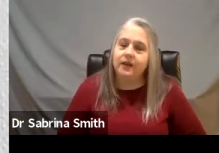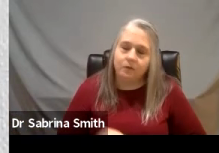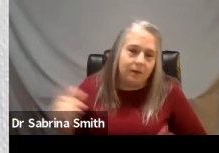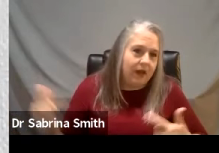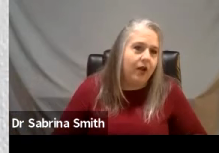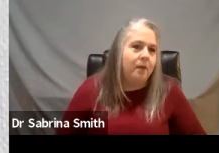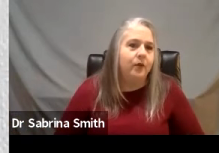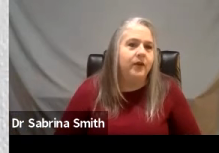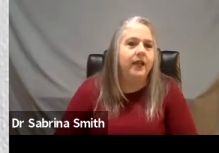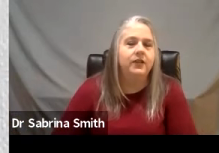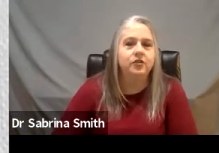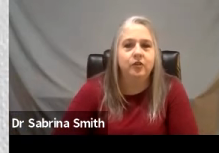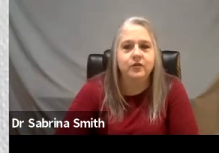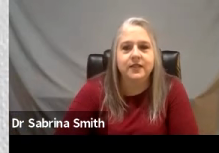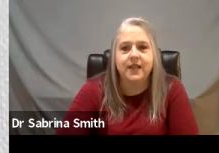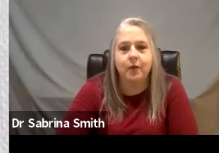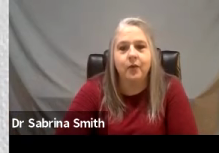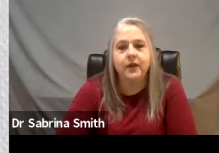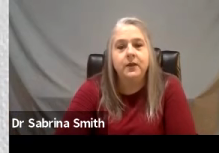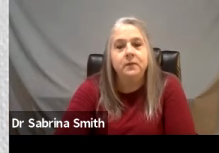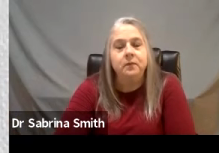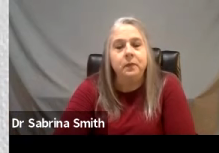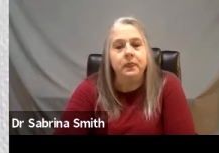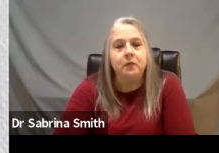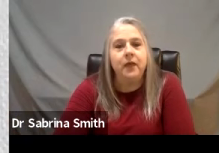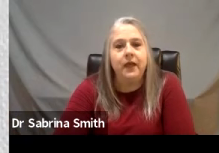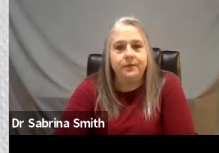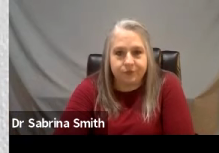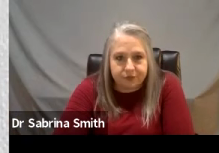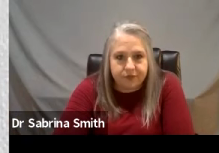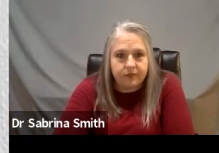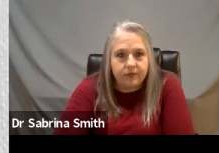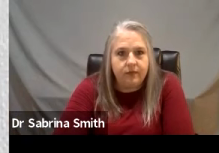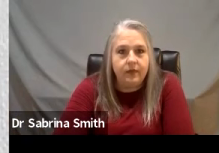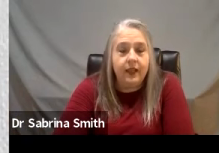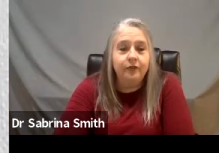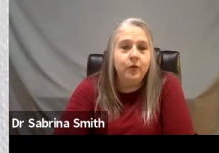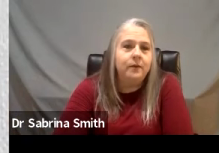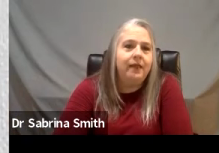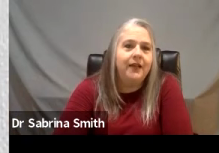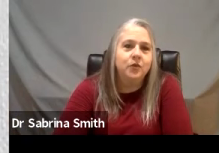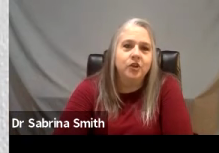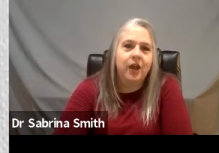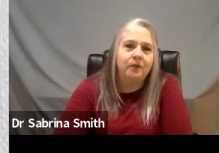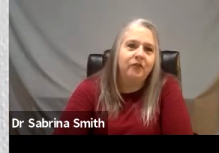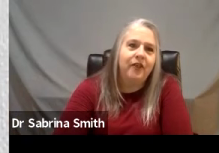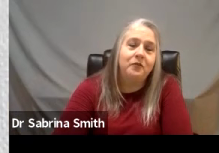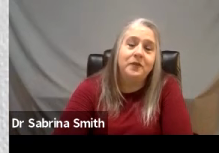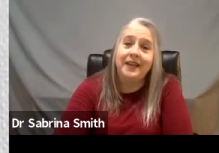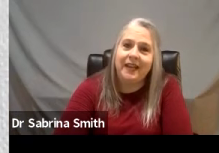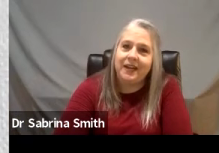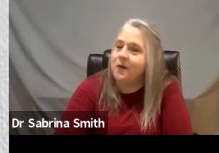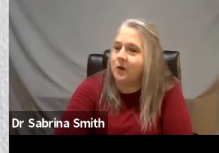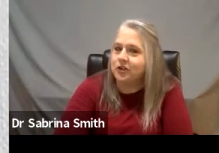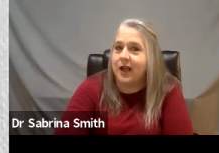and then maybe I'll come back one day and do the whole 6 hour one. But if you were in my last workshop, or if you've ever